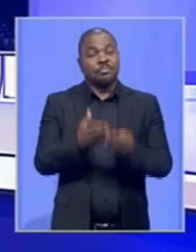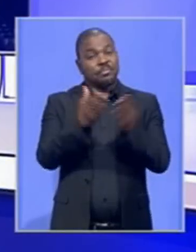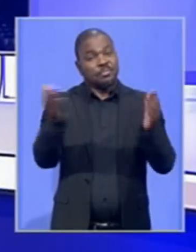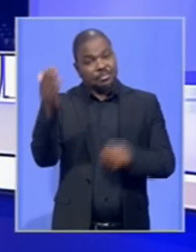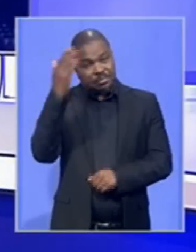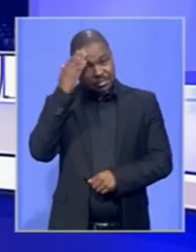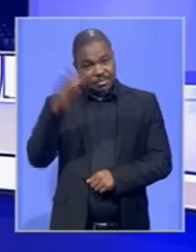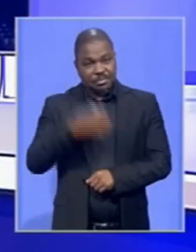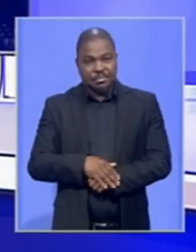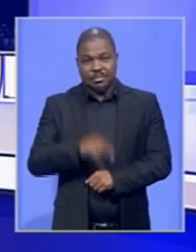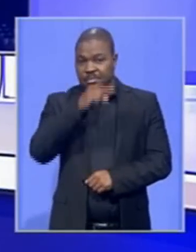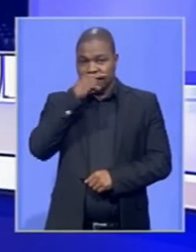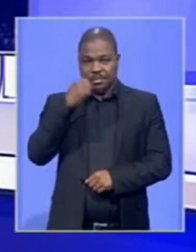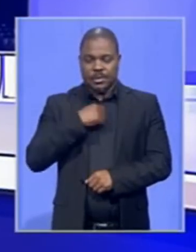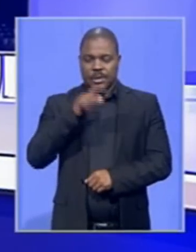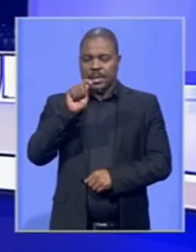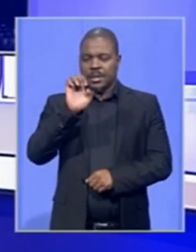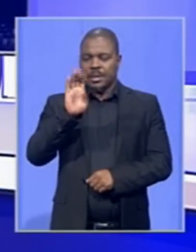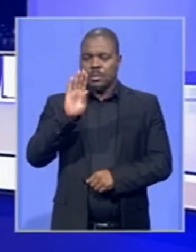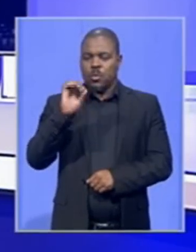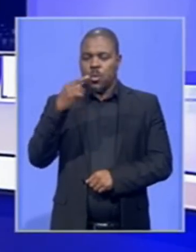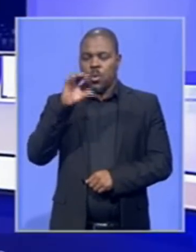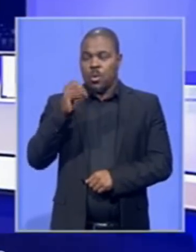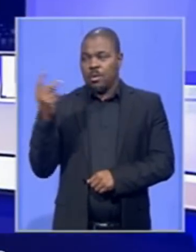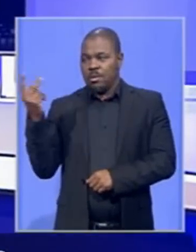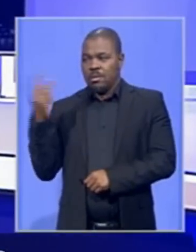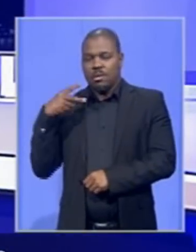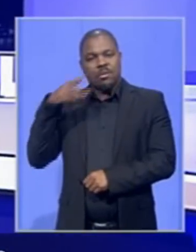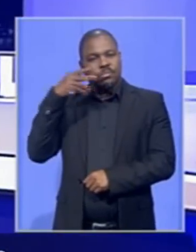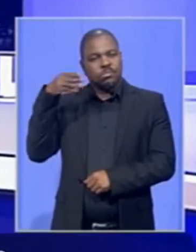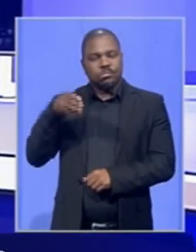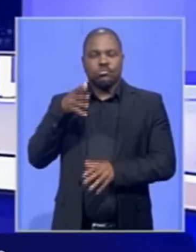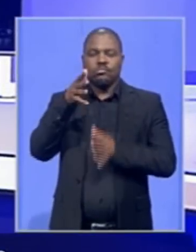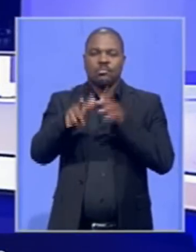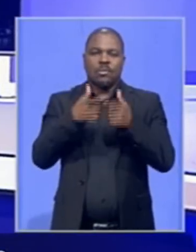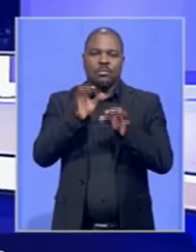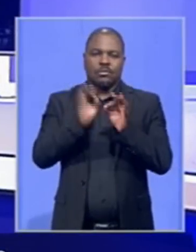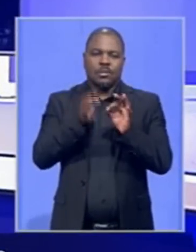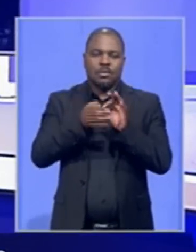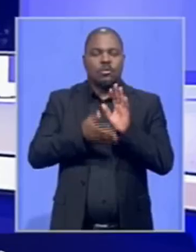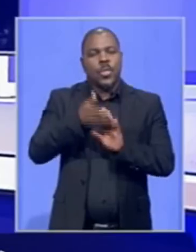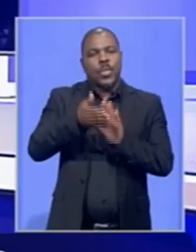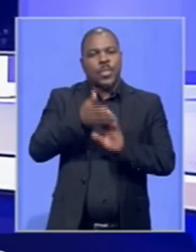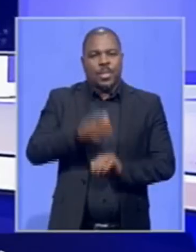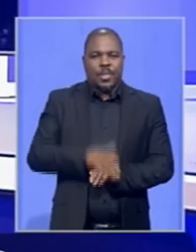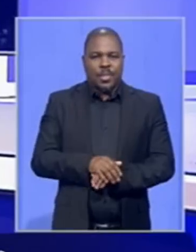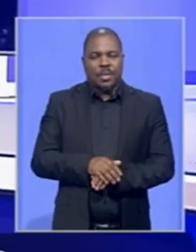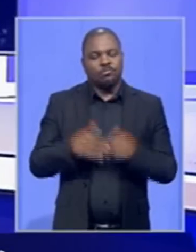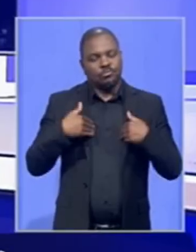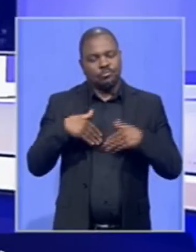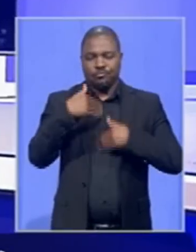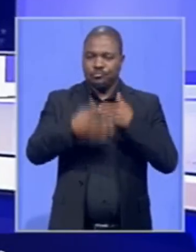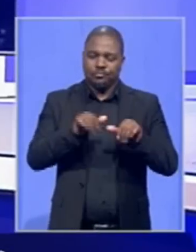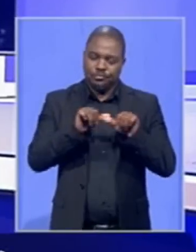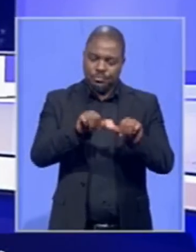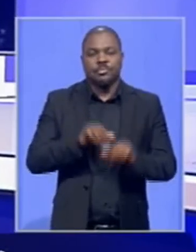Thobela ke Tebogongele gomme ke thušana le Augustine Letlalo polelong ya diatla a re tseneng